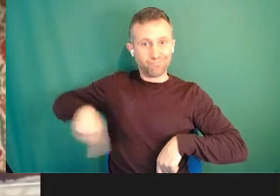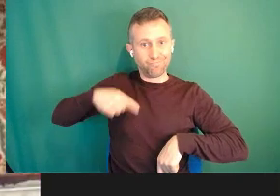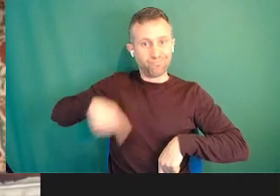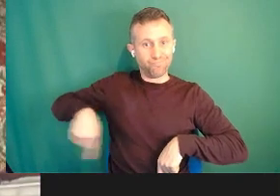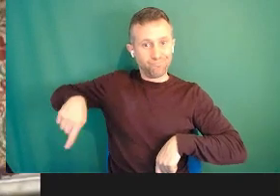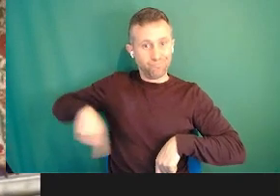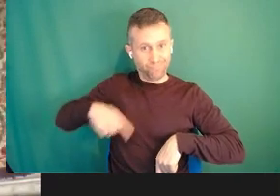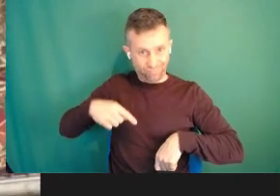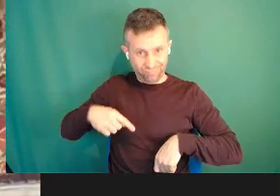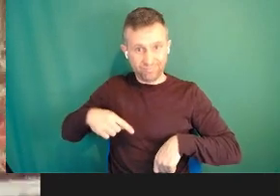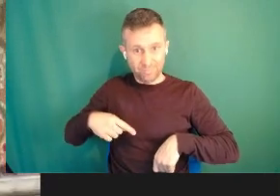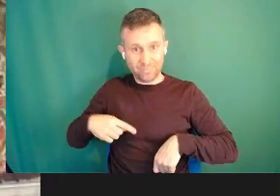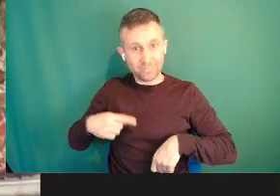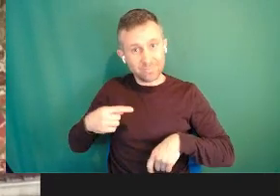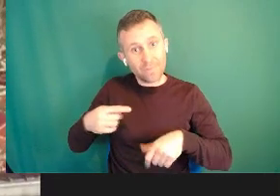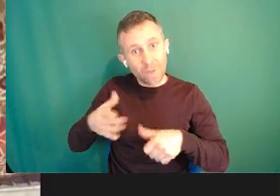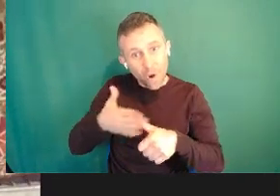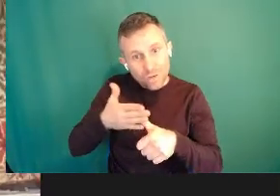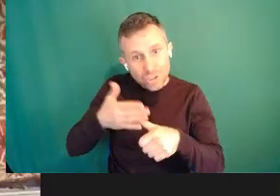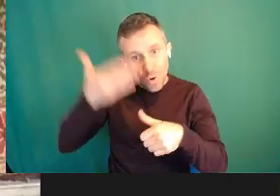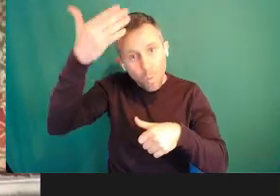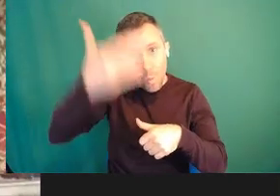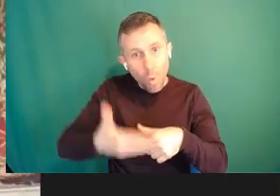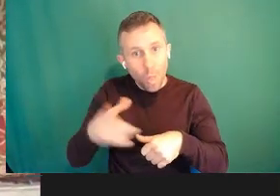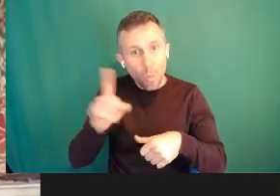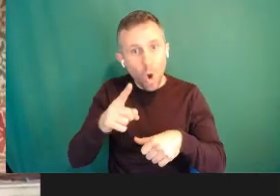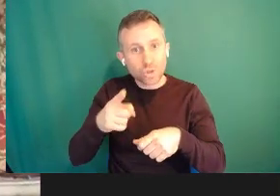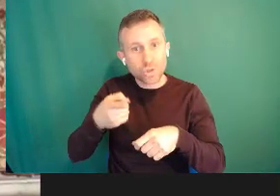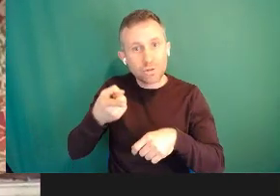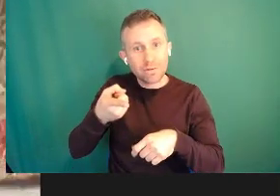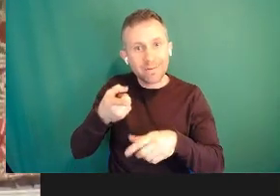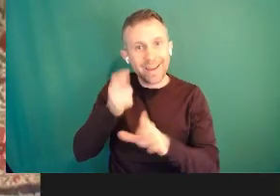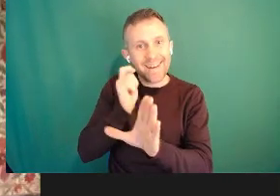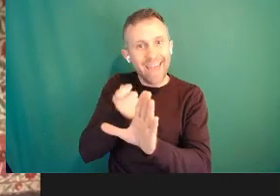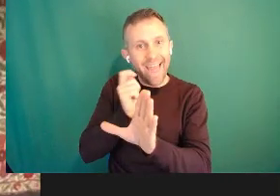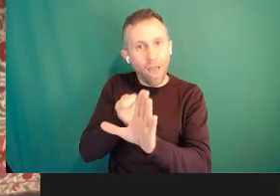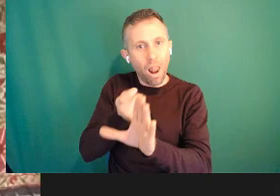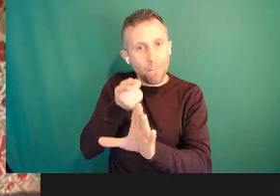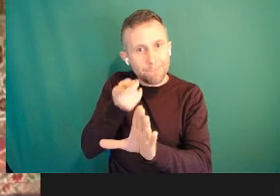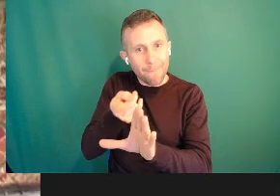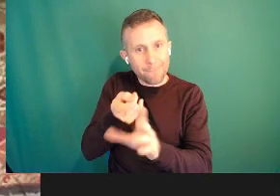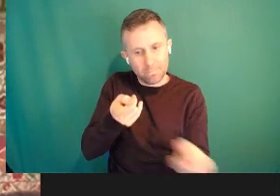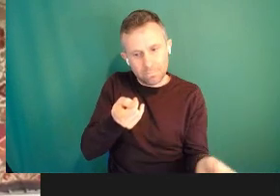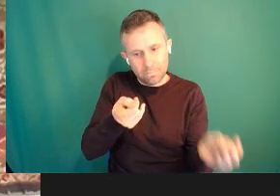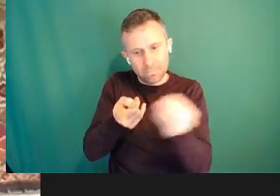Riley wore her husband's head in. And we thought, oh, interesting